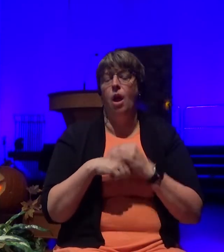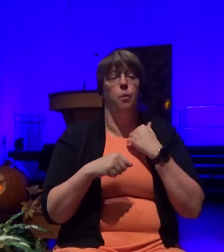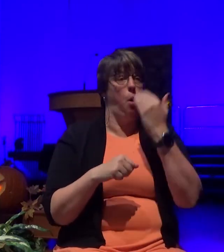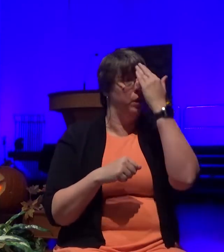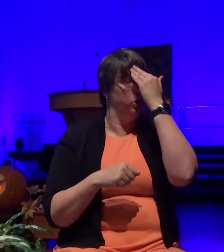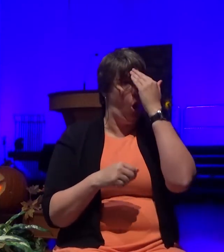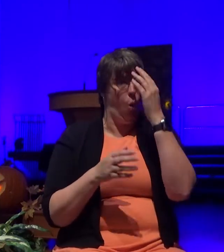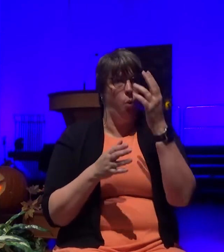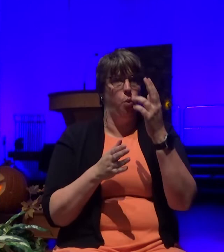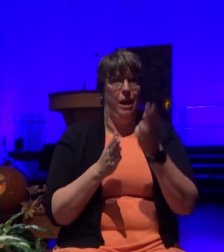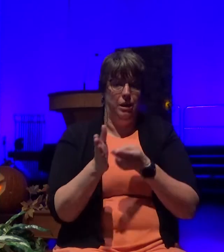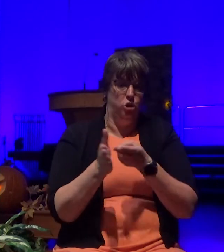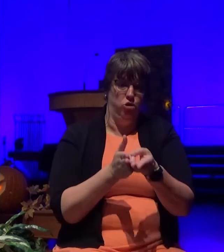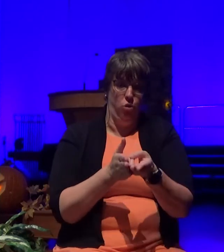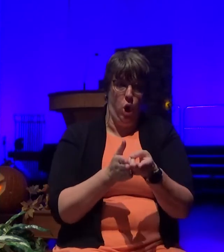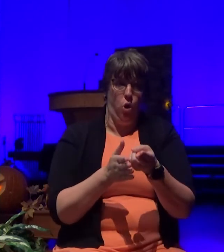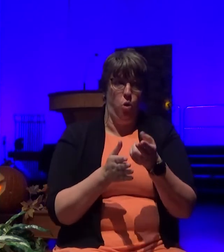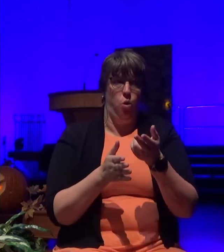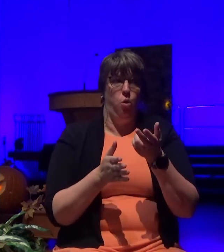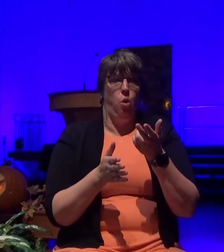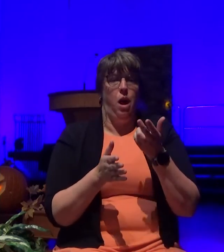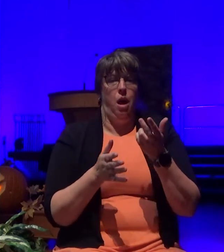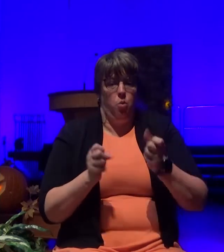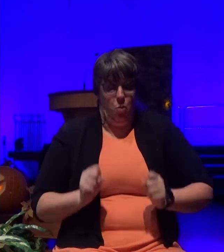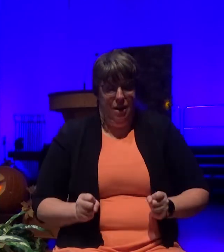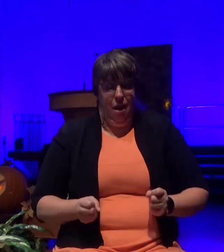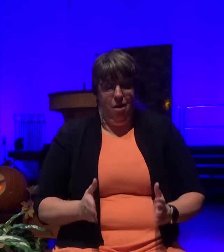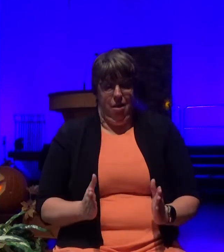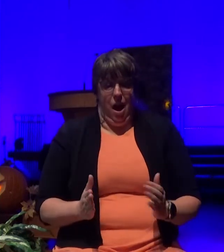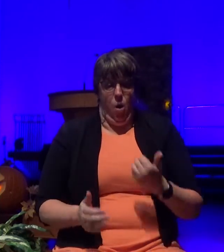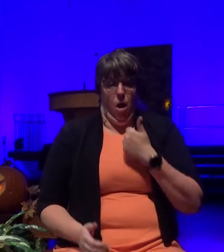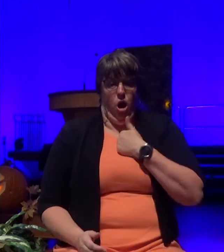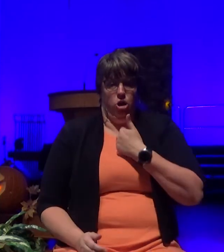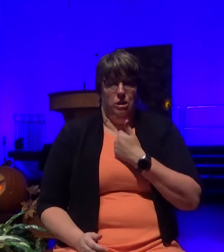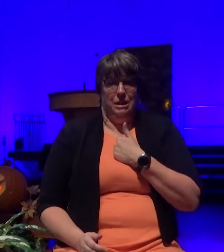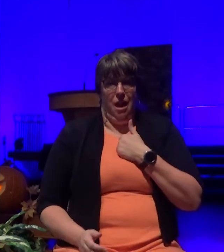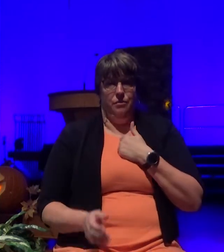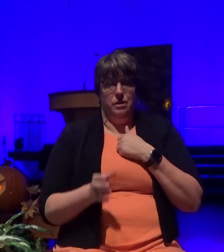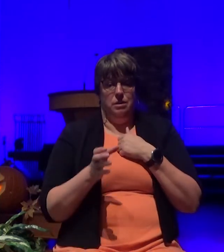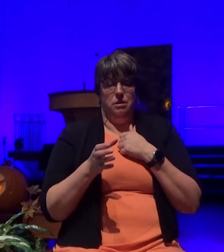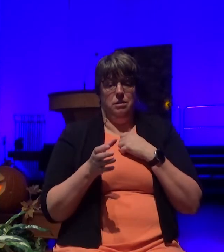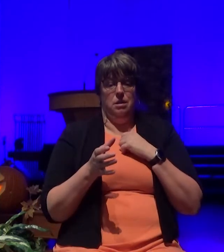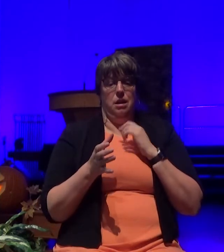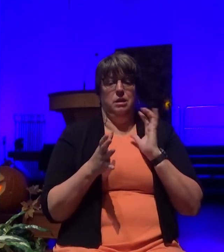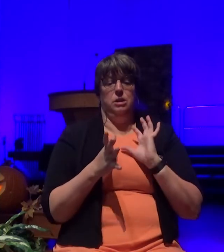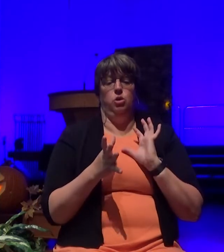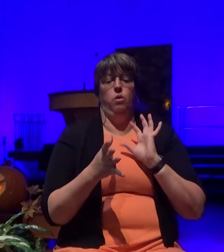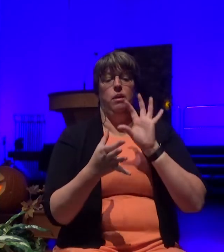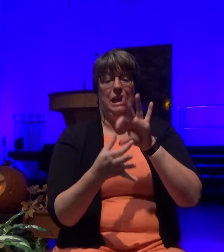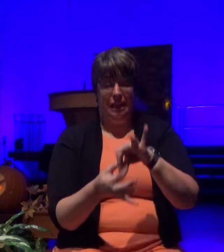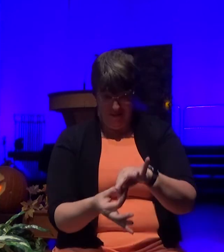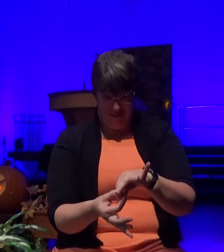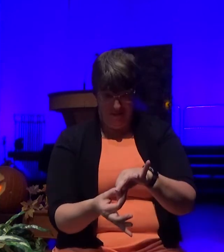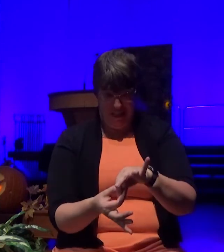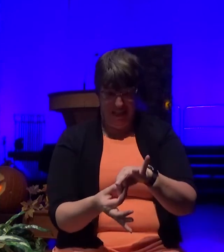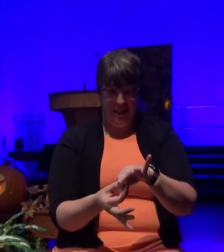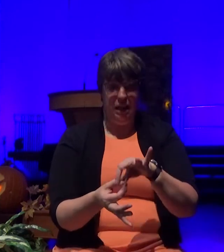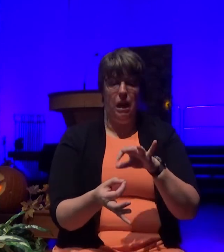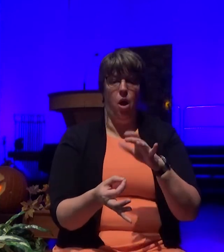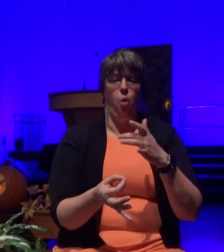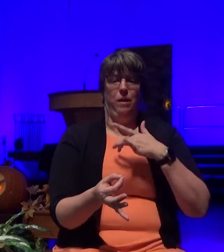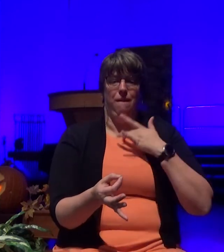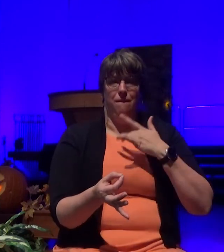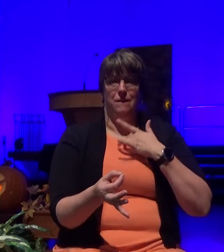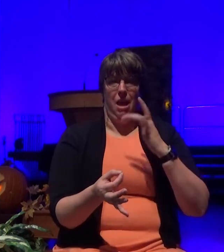allow ourselves into it, we experience a greater sense of connectedness to all life,